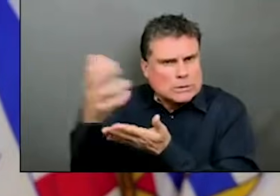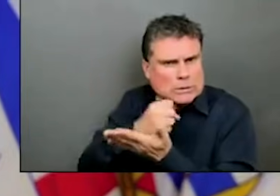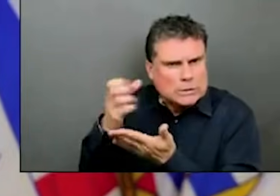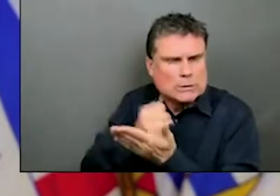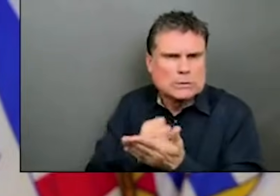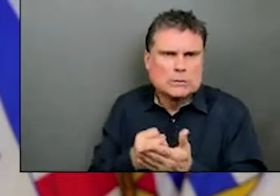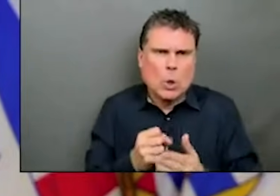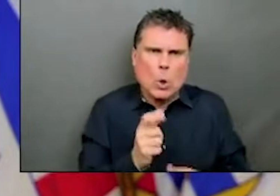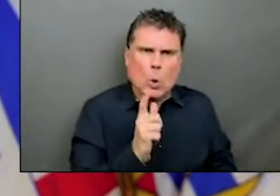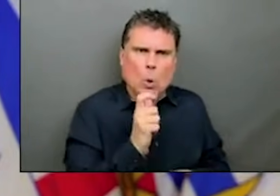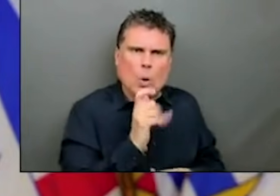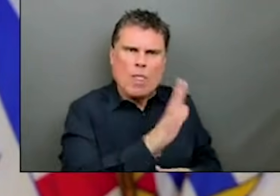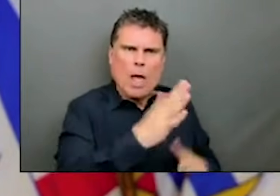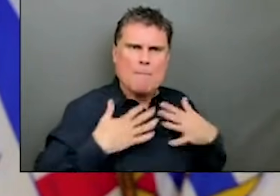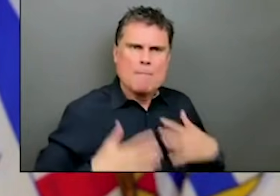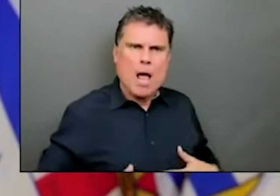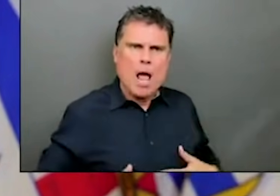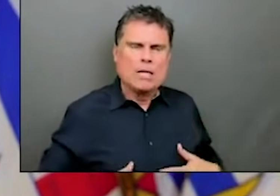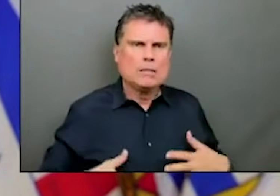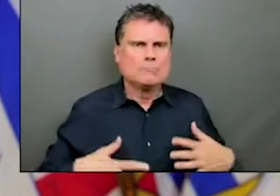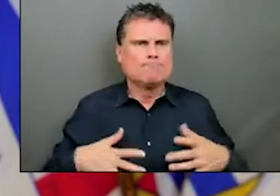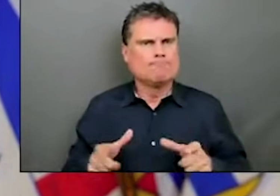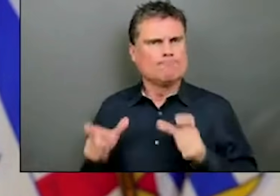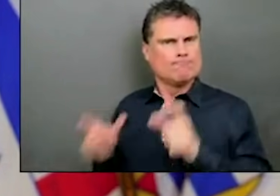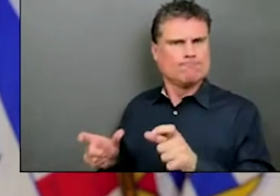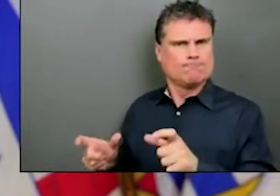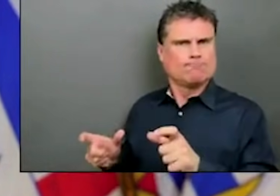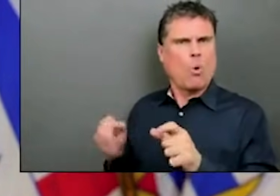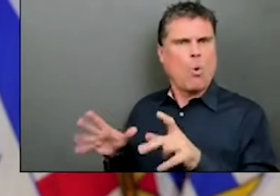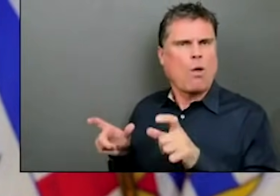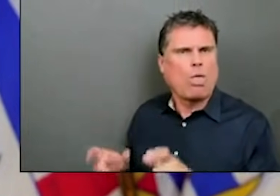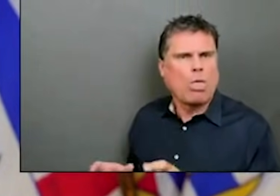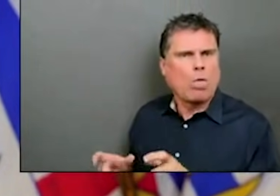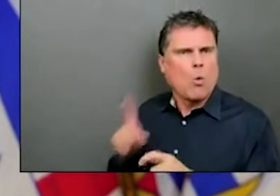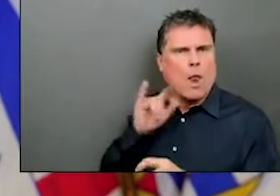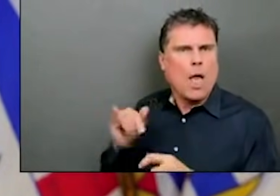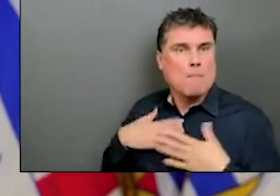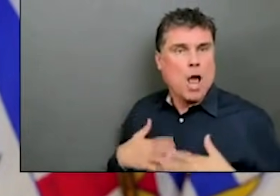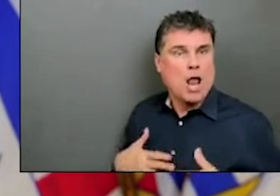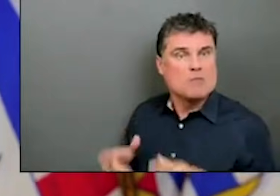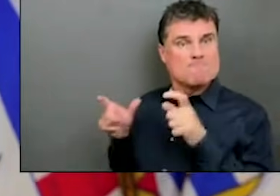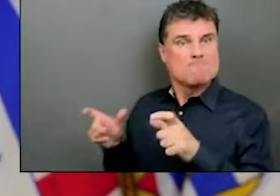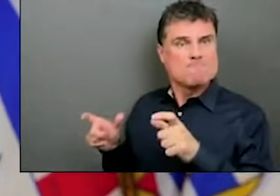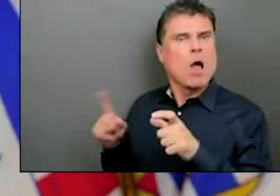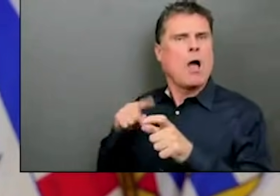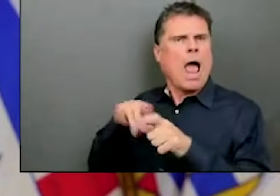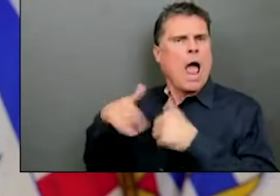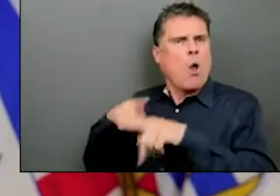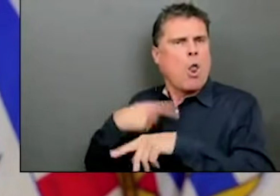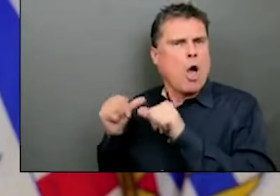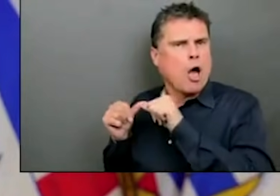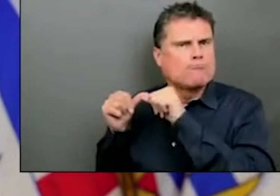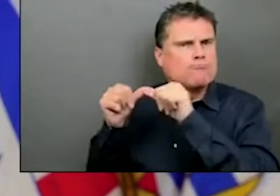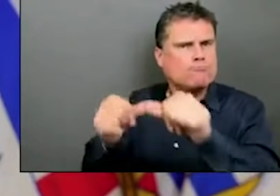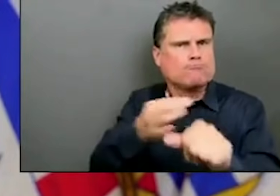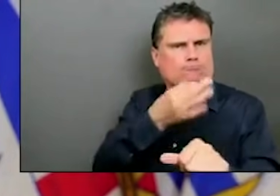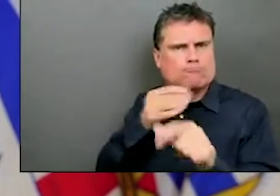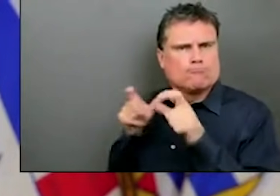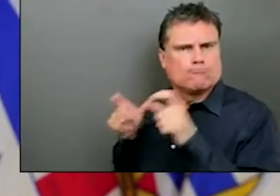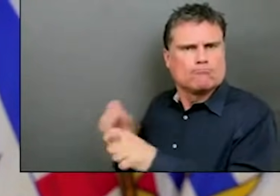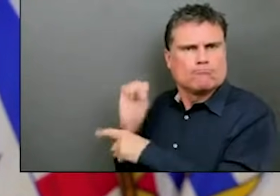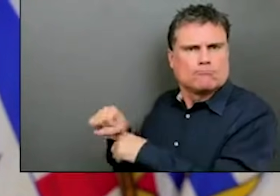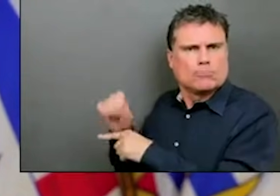responds best, how long it lasts, and for most of us, it's going to be probably 4